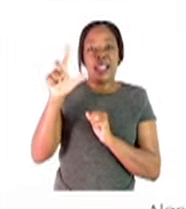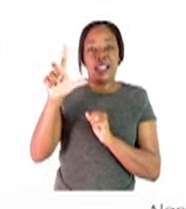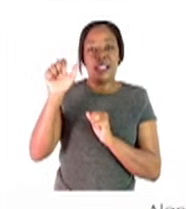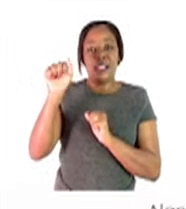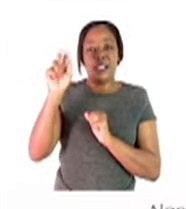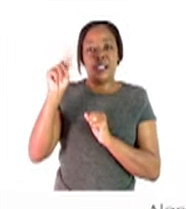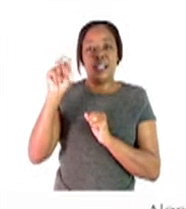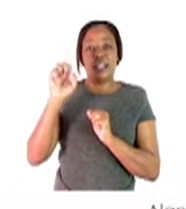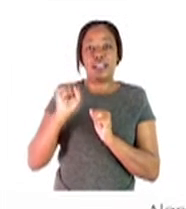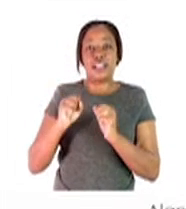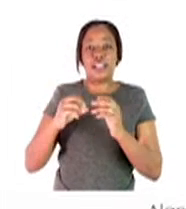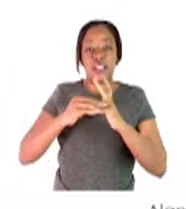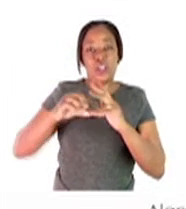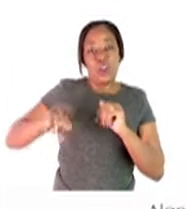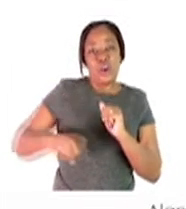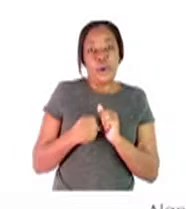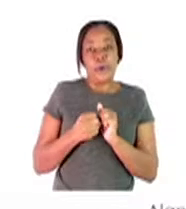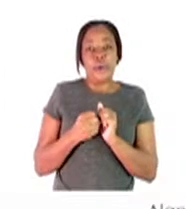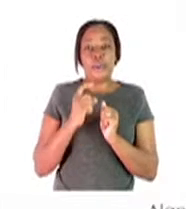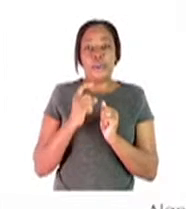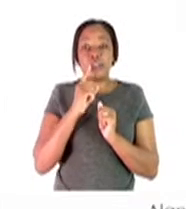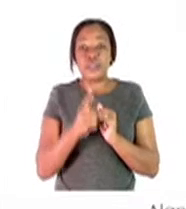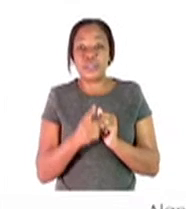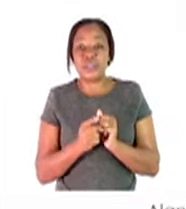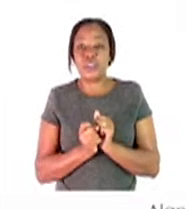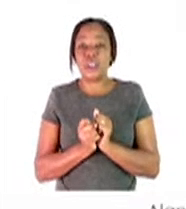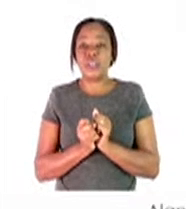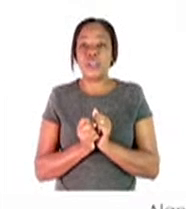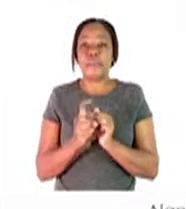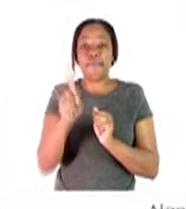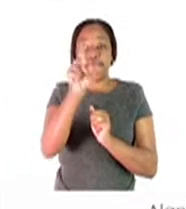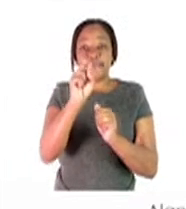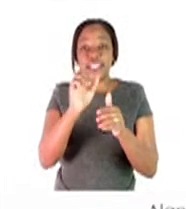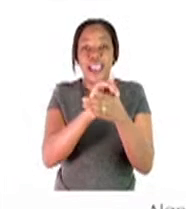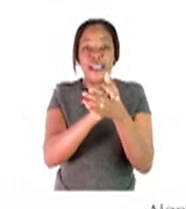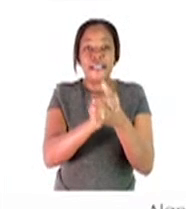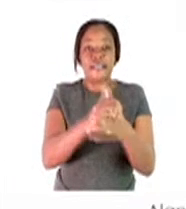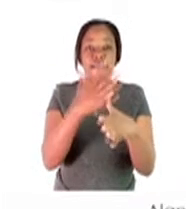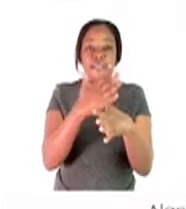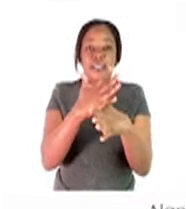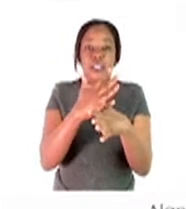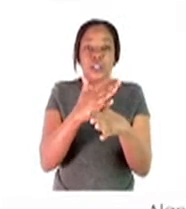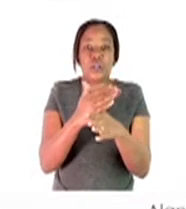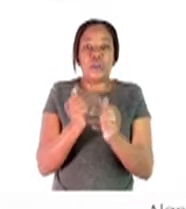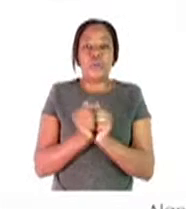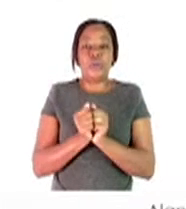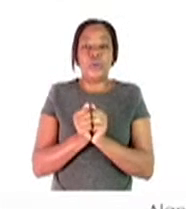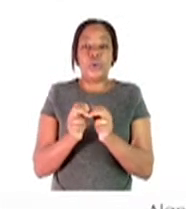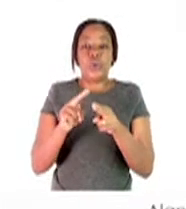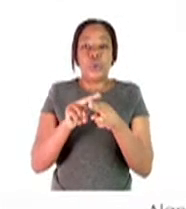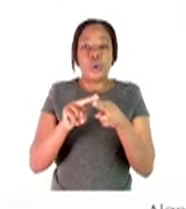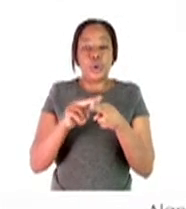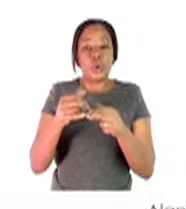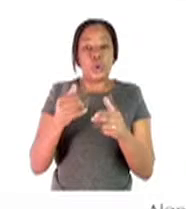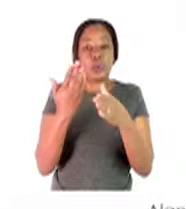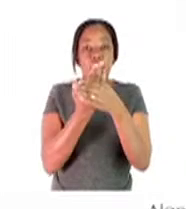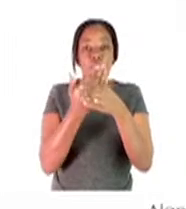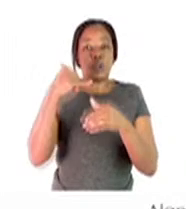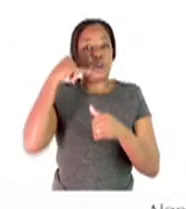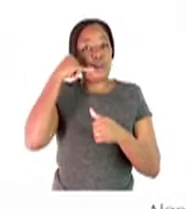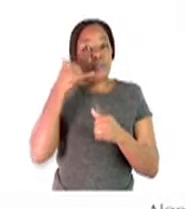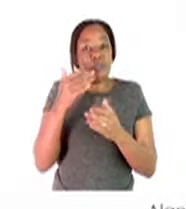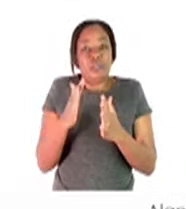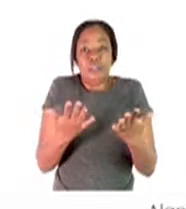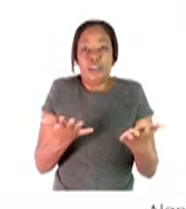to ask a friend at work to show him how to use his new mobile, but Alan does not want to ask